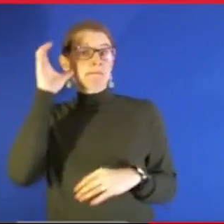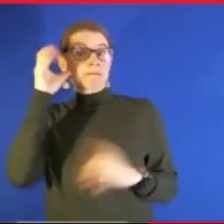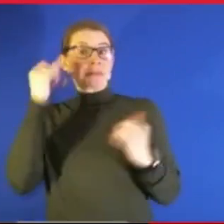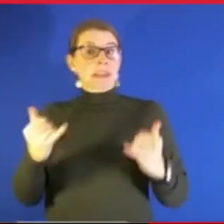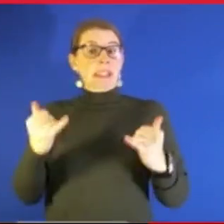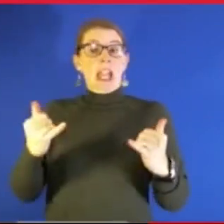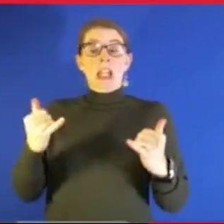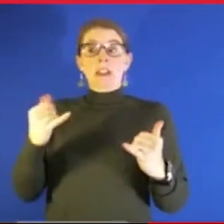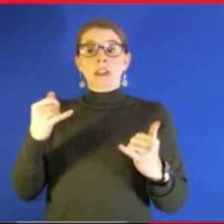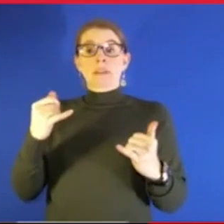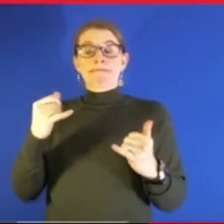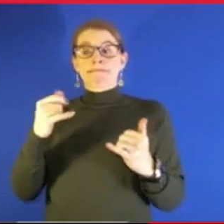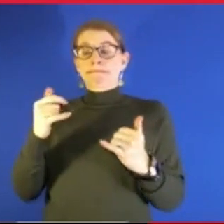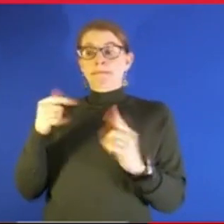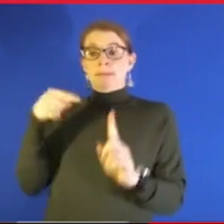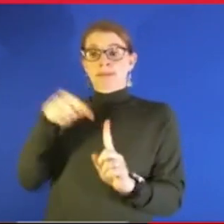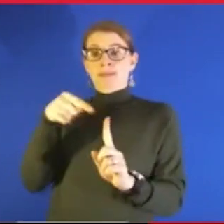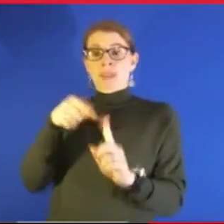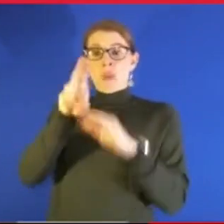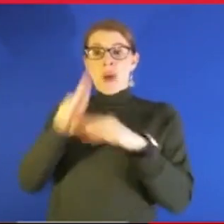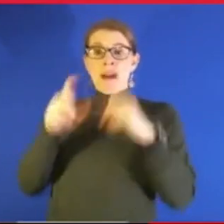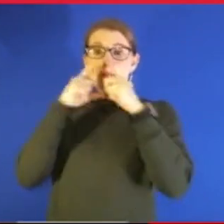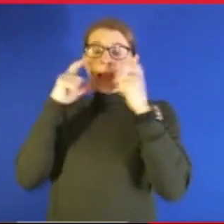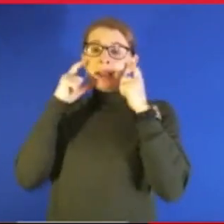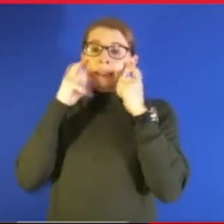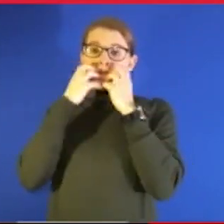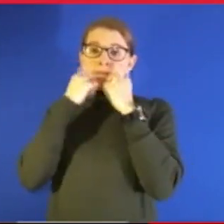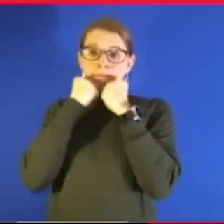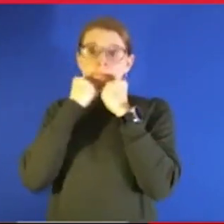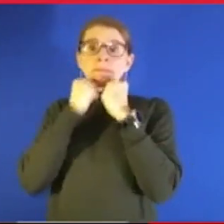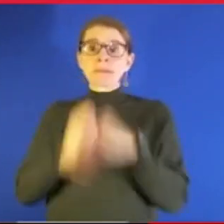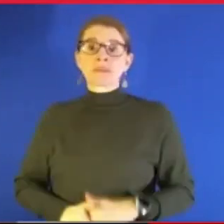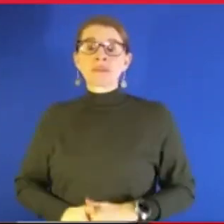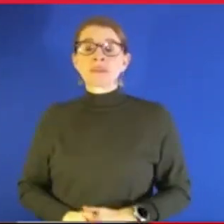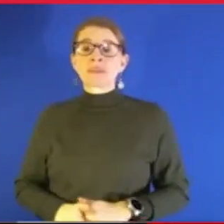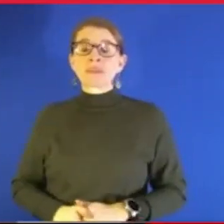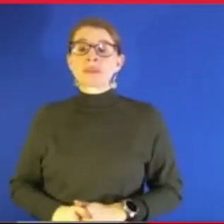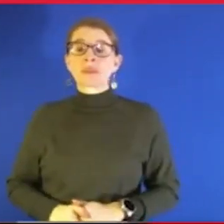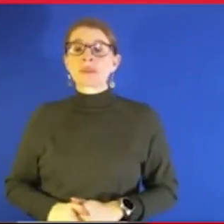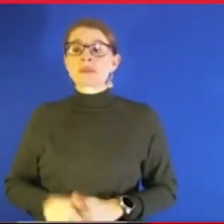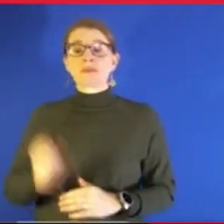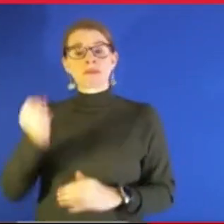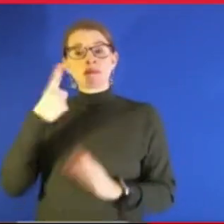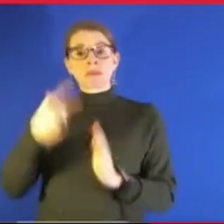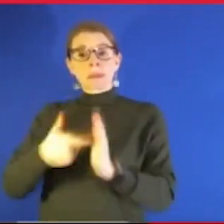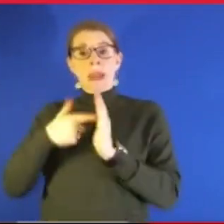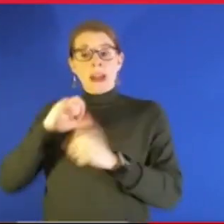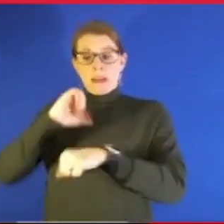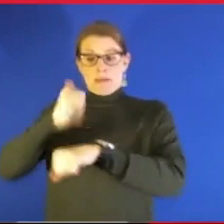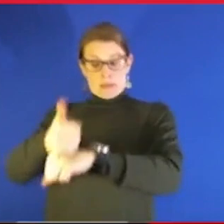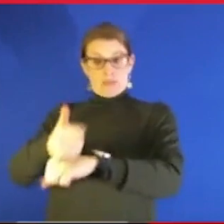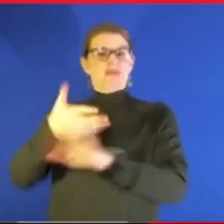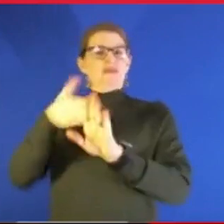the value of wearing masks. And so certainly mandates, when they were in place, if they're consistent across